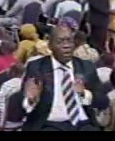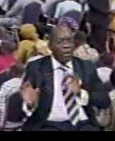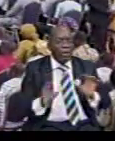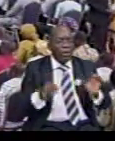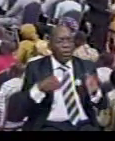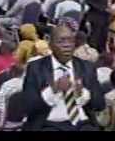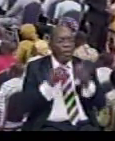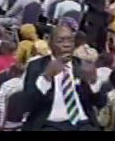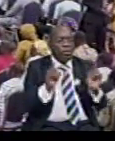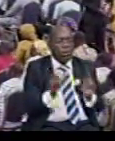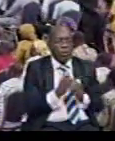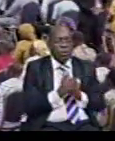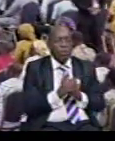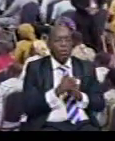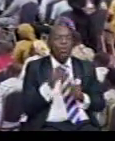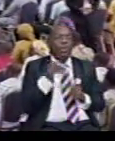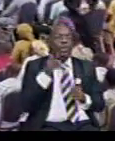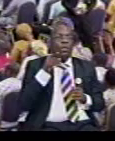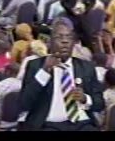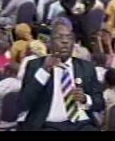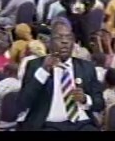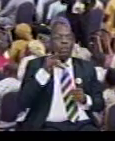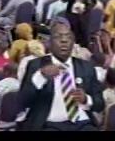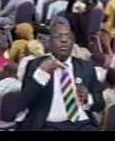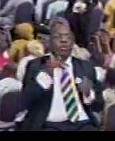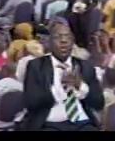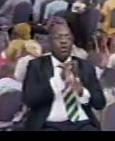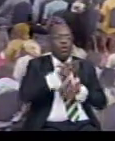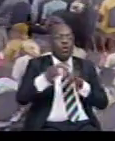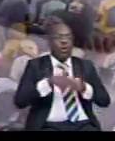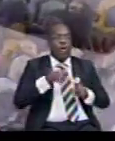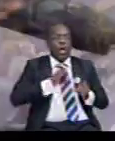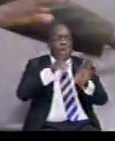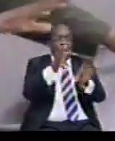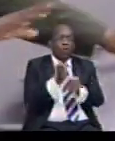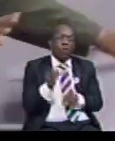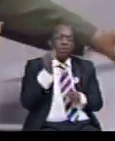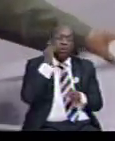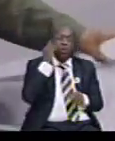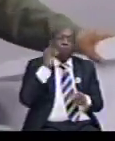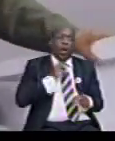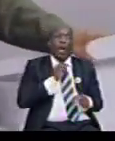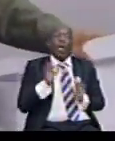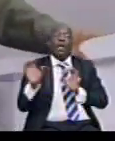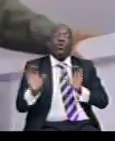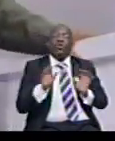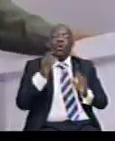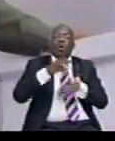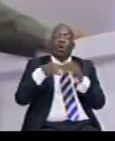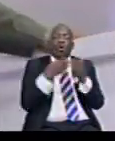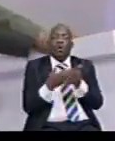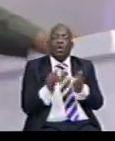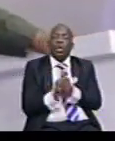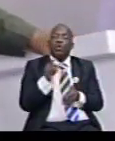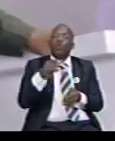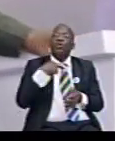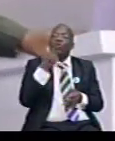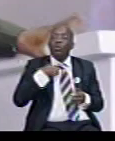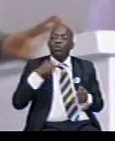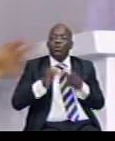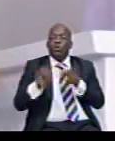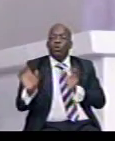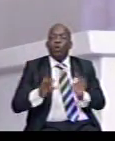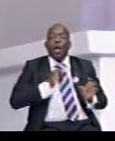that happen? He said, when I got back home, I did everything you told me to do. I looked at every